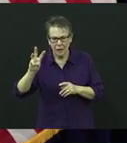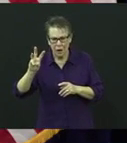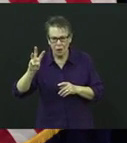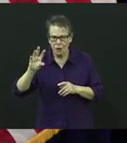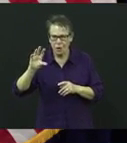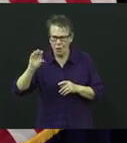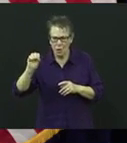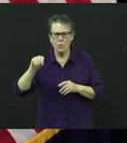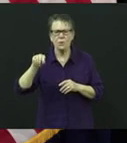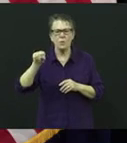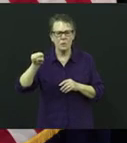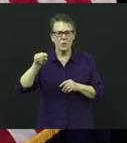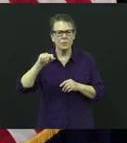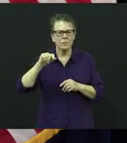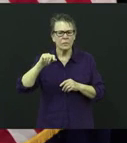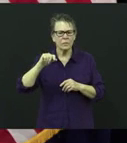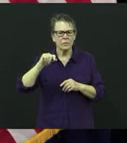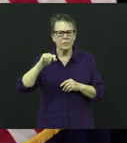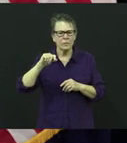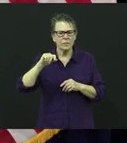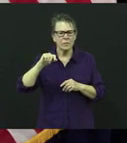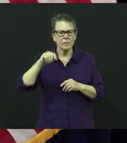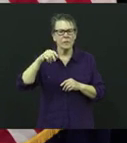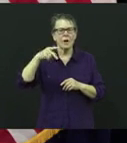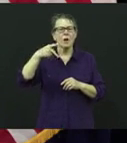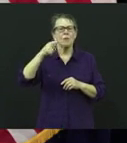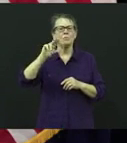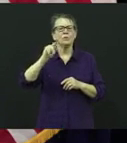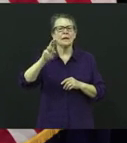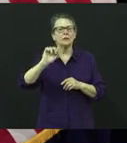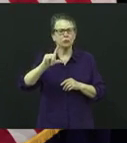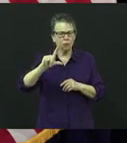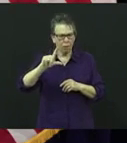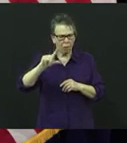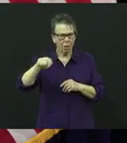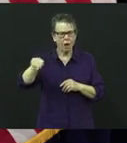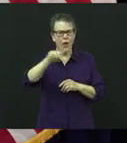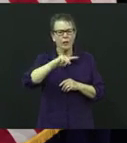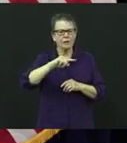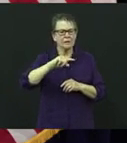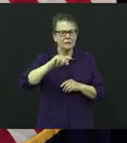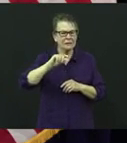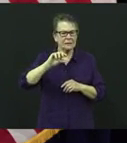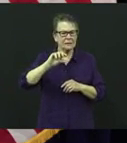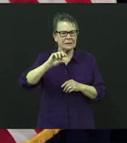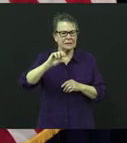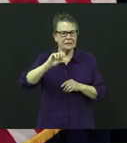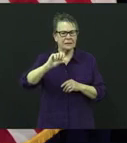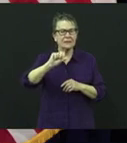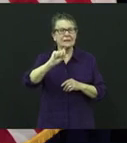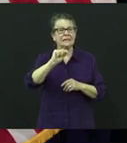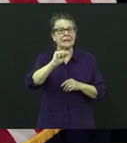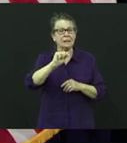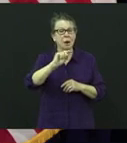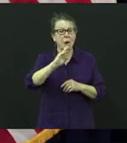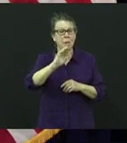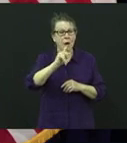distributed, as far as I know, to St. Barnabas, Holy Name, Hackensack UMC, and Morristown. Did I get that right?